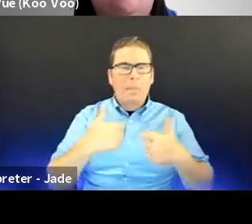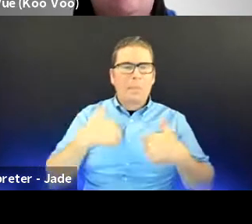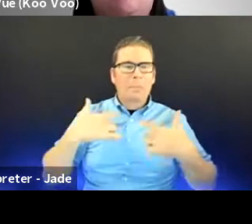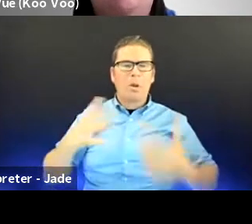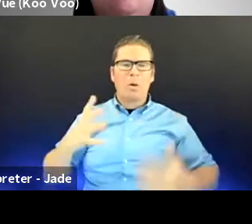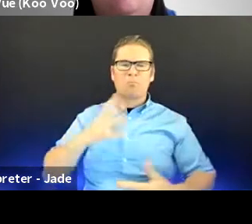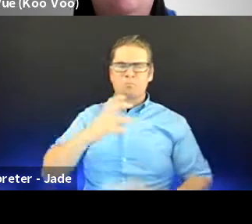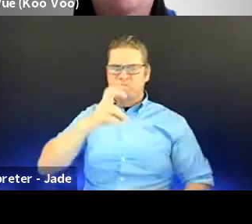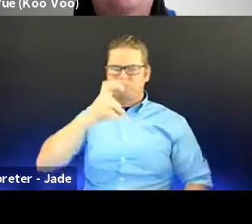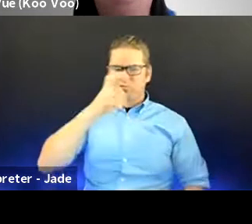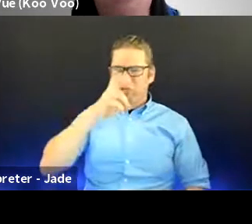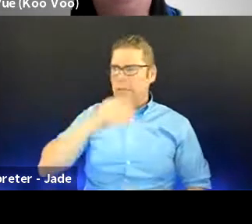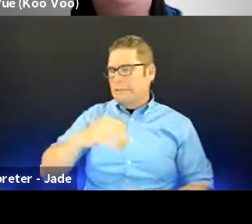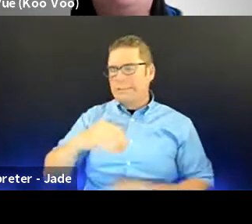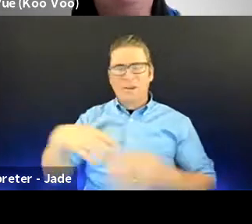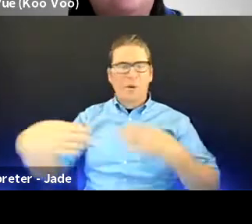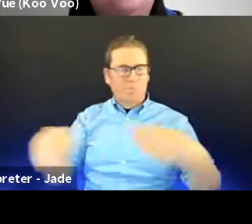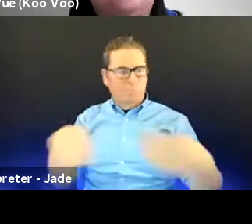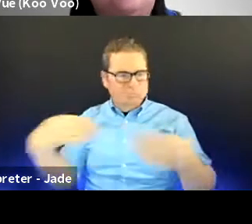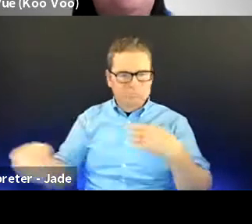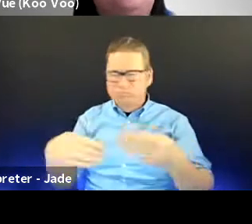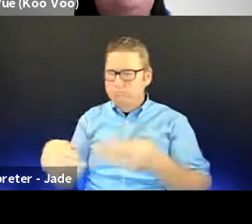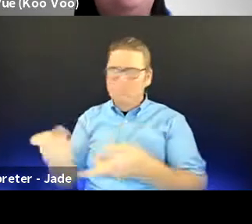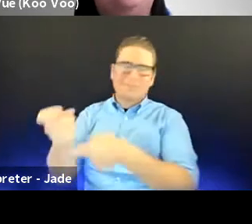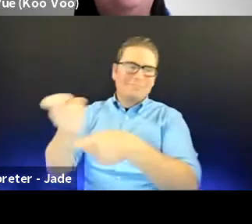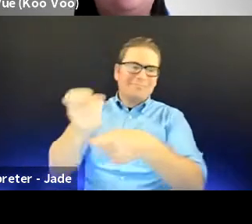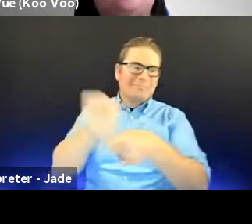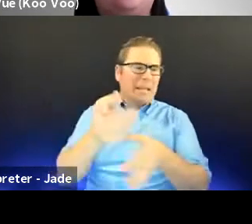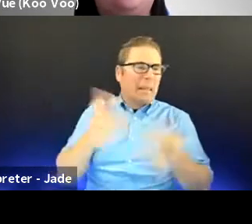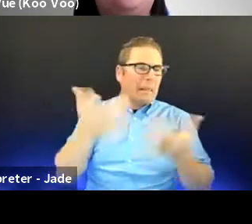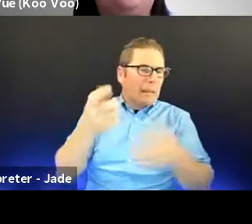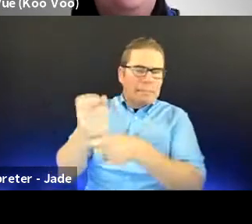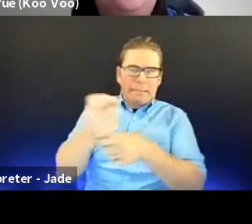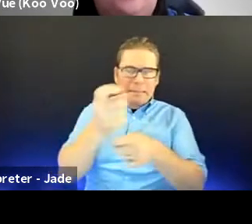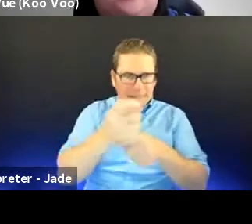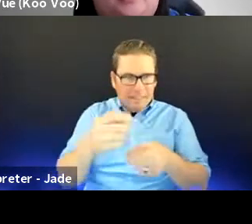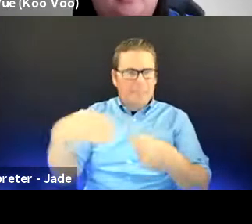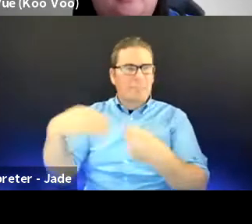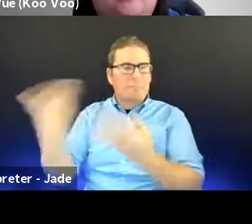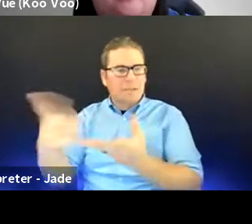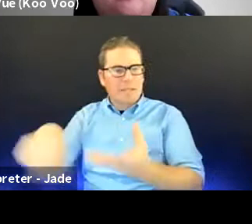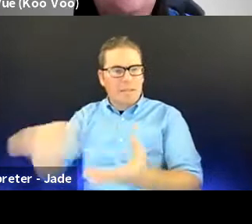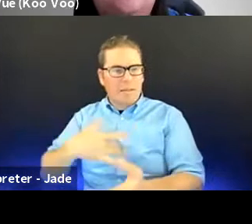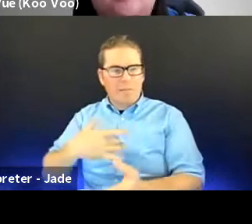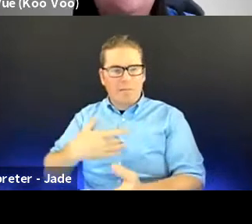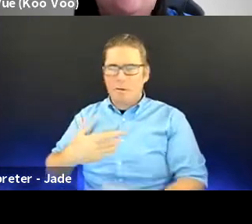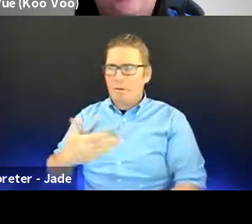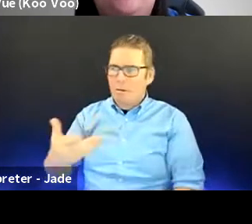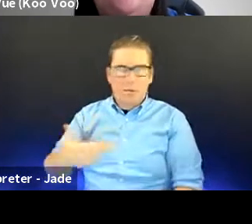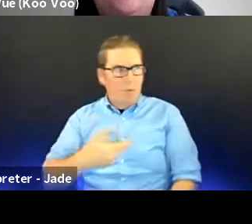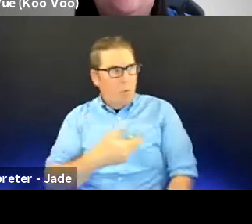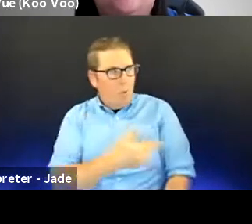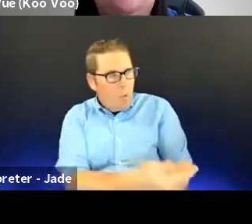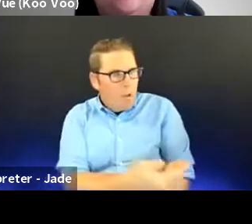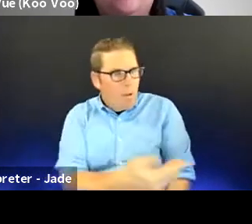students are a lot, feel welcomed and that they feel like they can come to me with anything. So that's kind of how